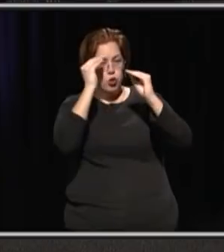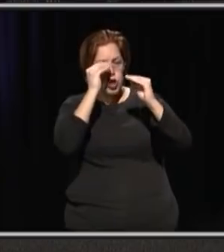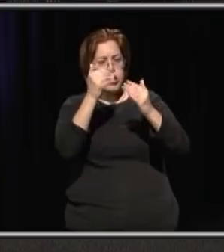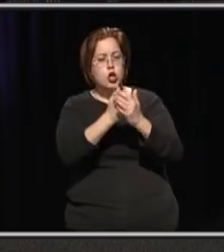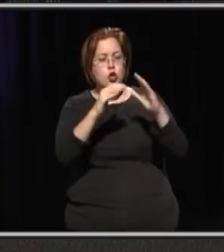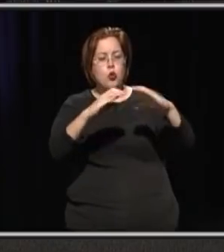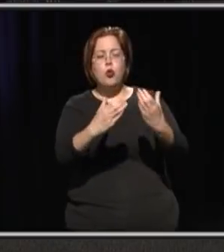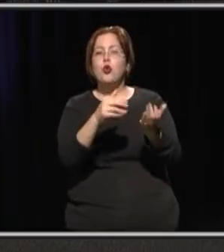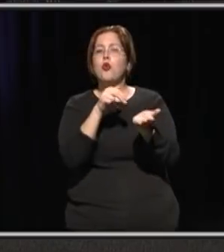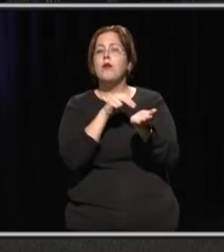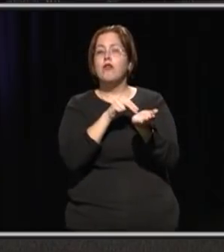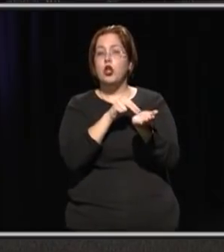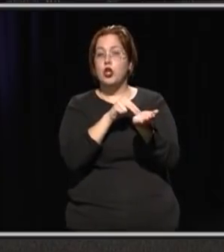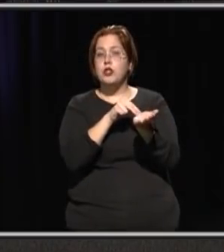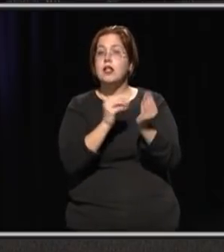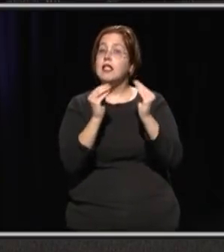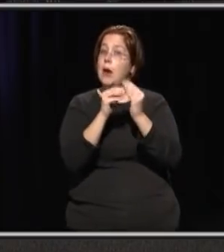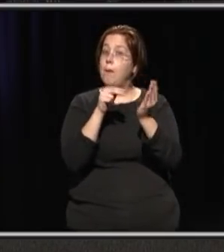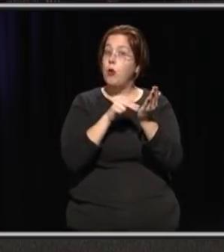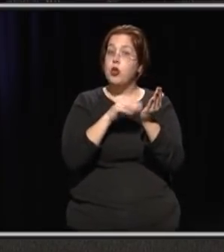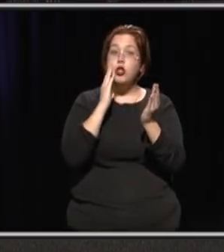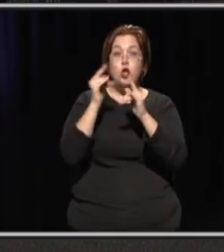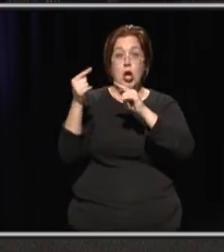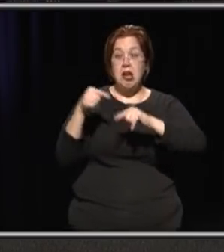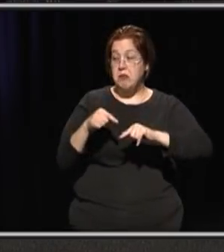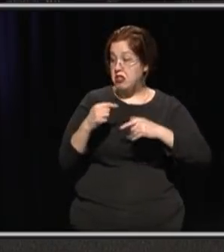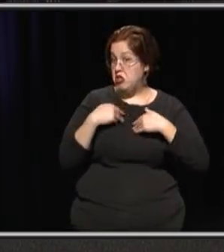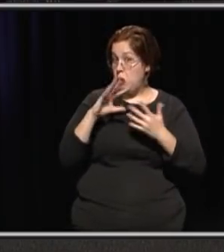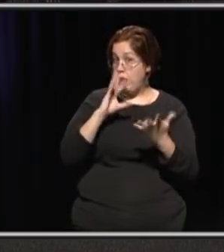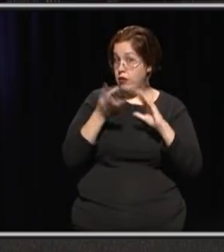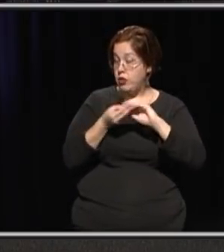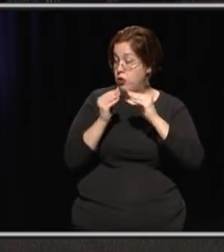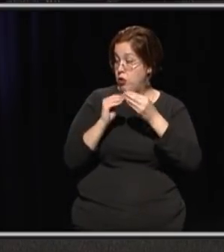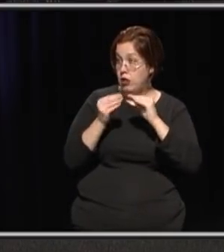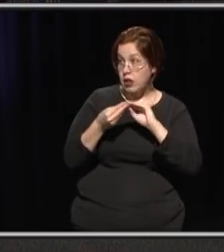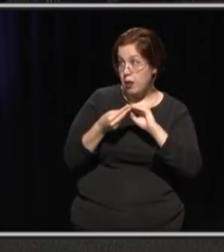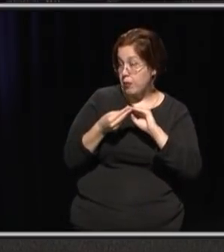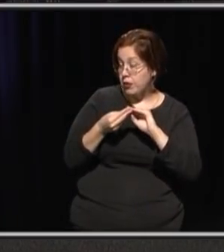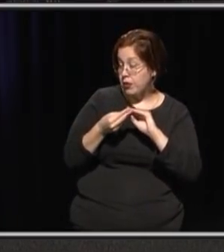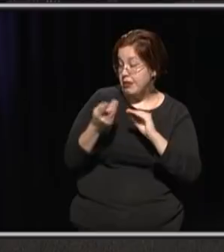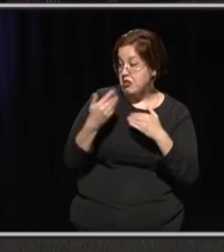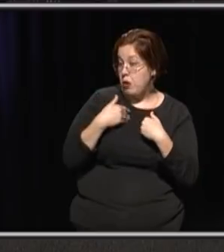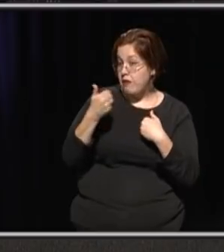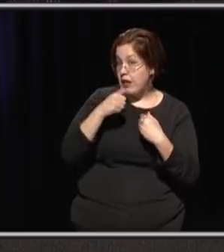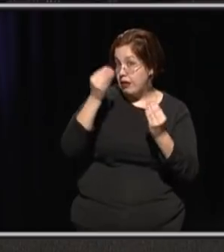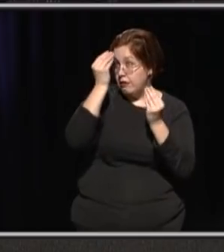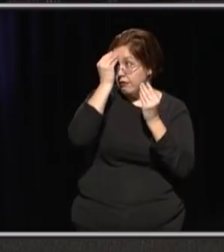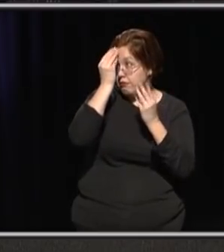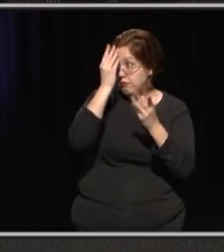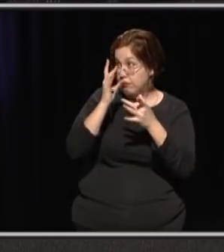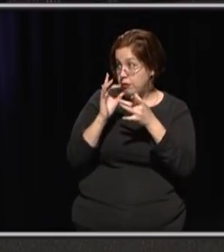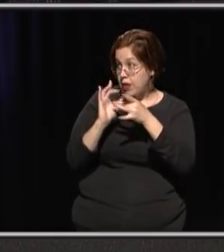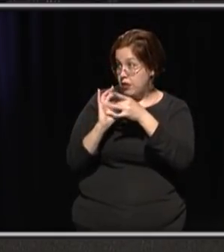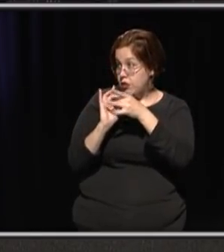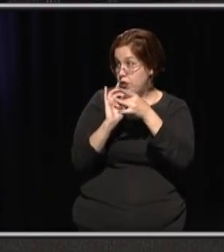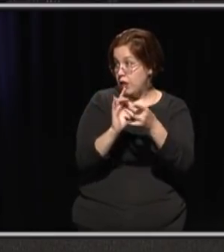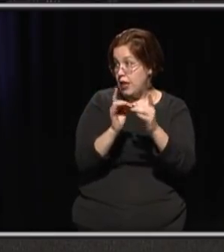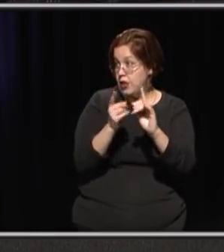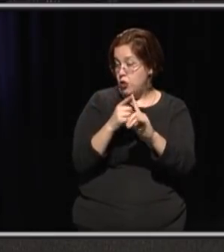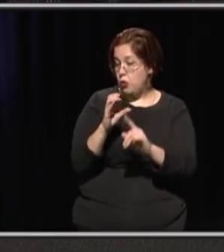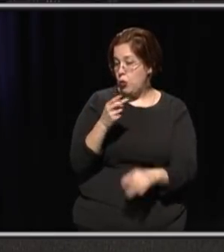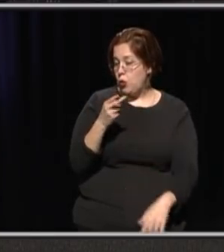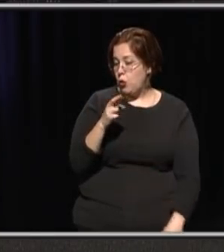of nurses and more nurses are coming in. Do we have a total, and do you have any update, Dr. Davis, on